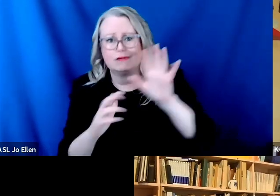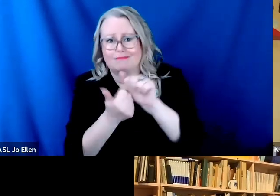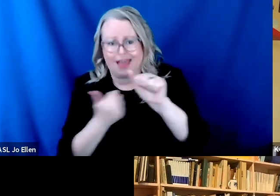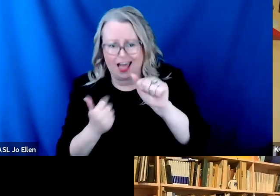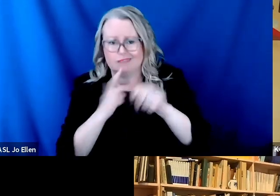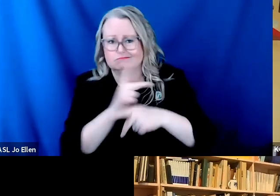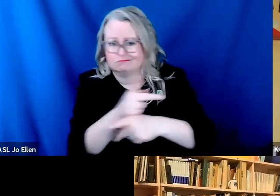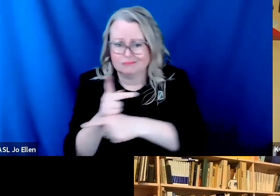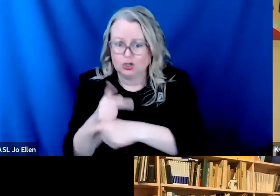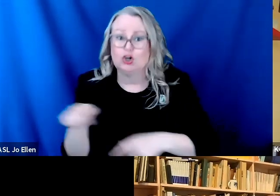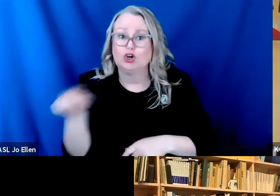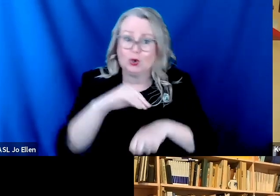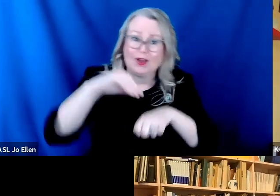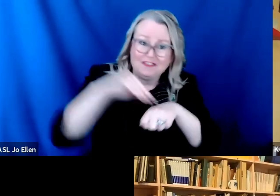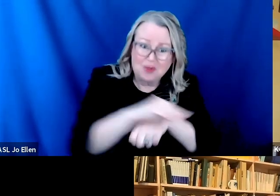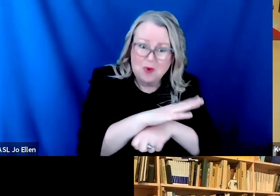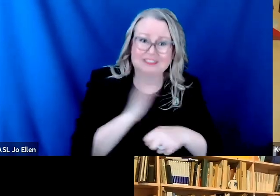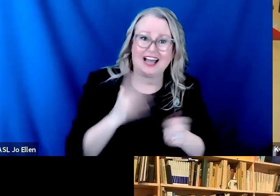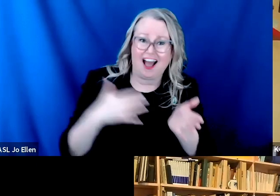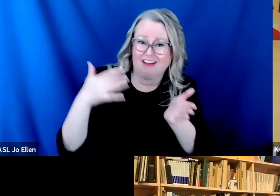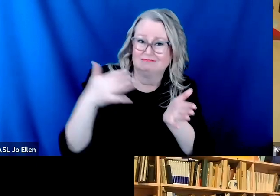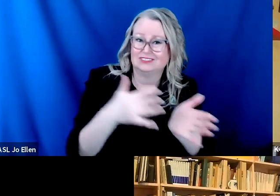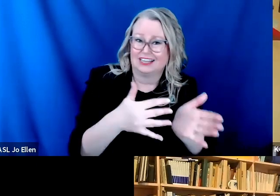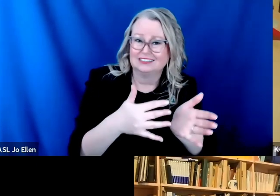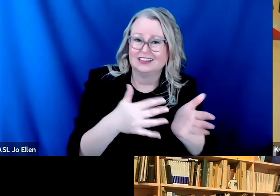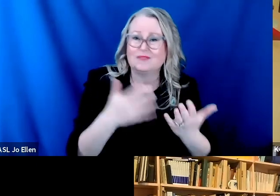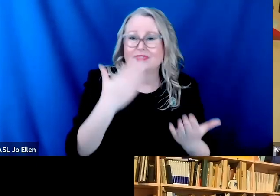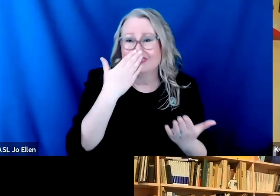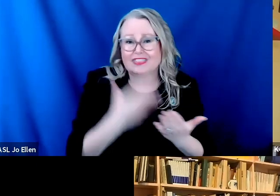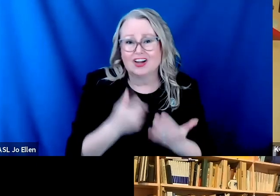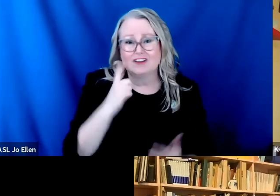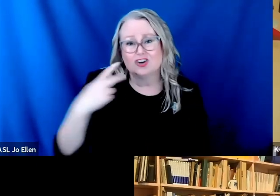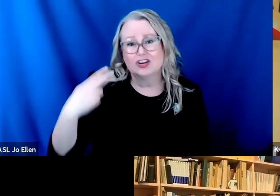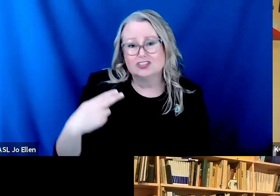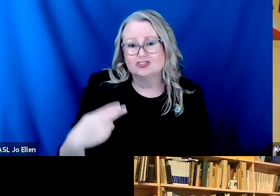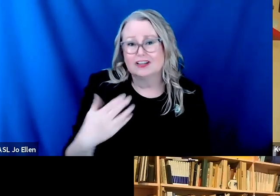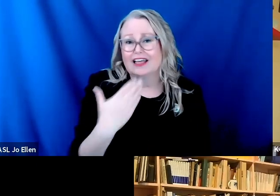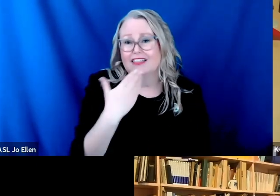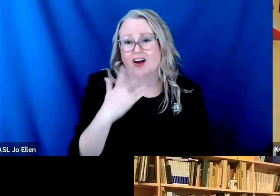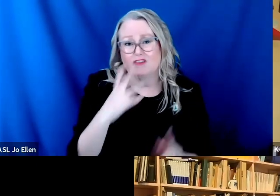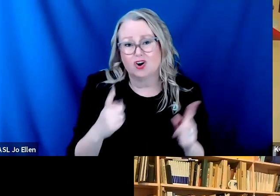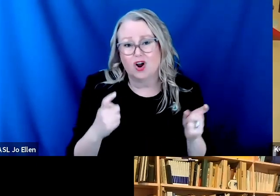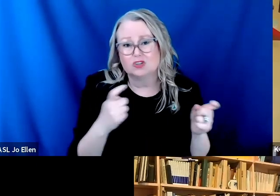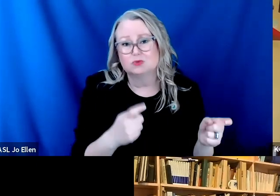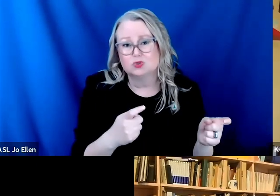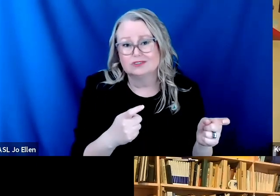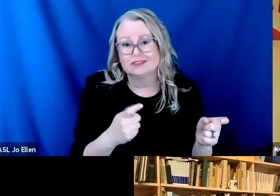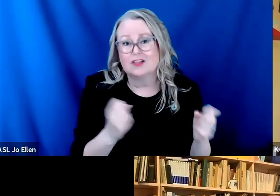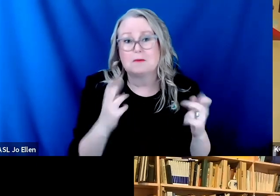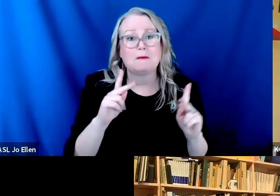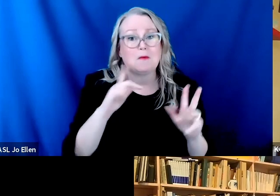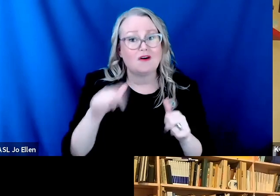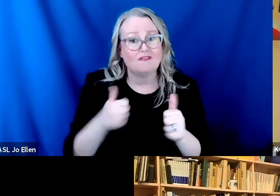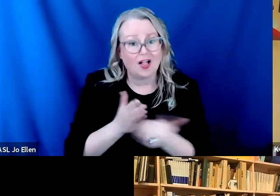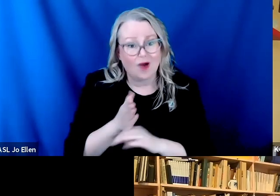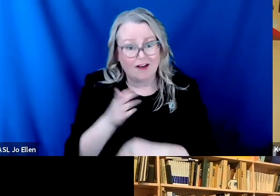scholarship. What a remarkable legacy you've left us in following in your footsteps. So, Professor Gordon,